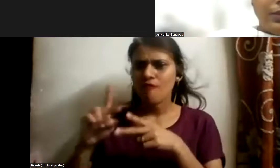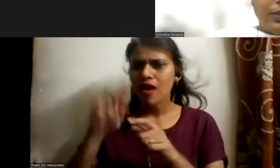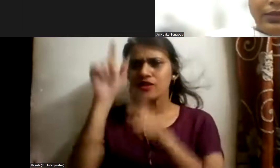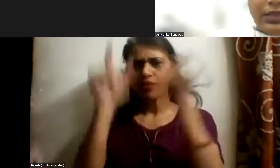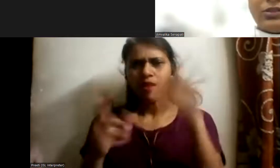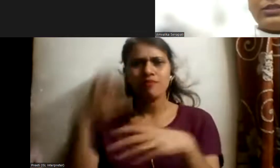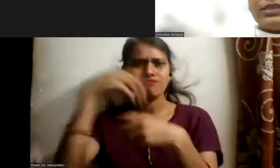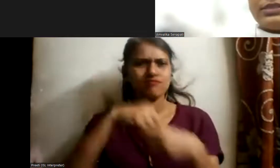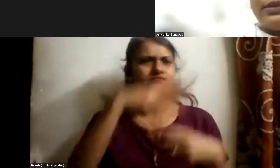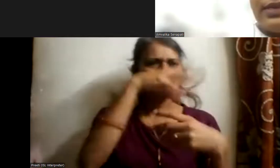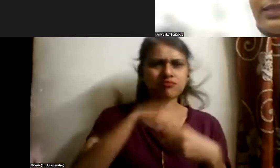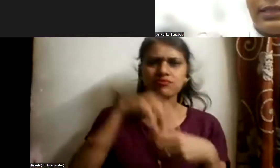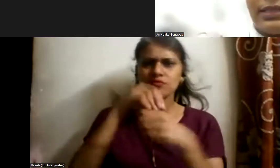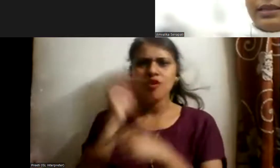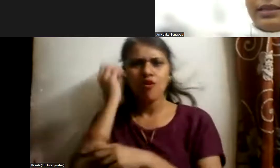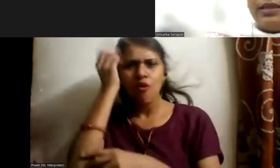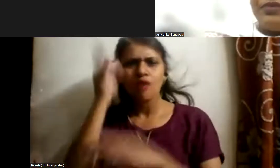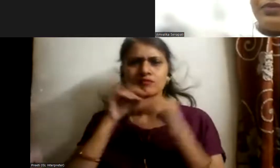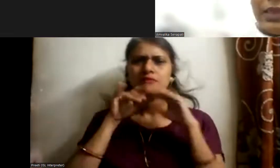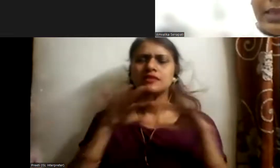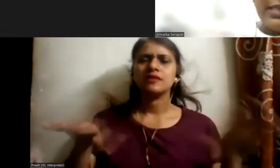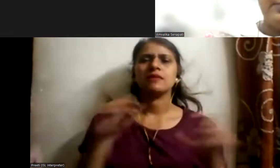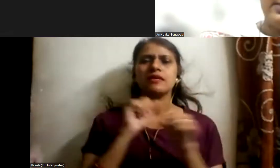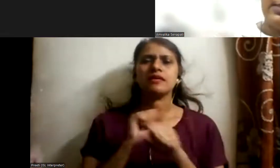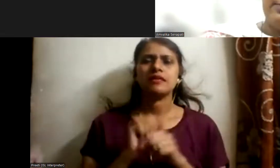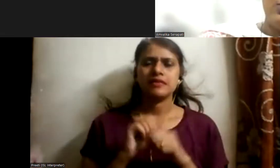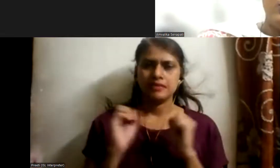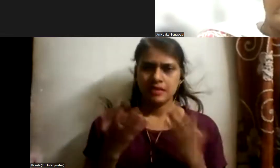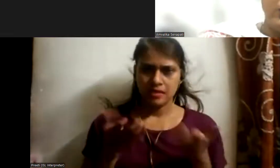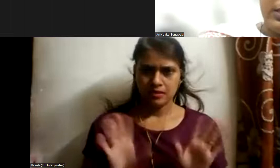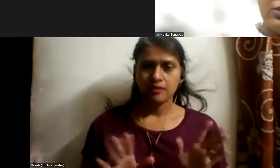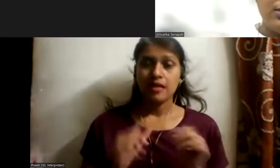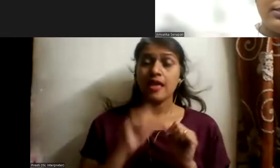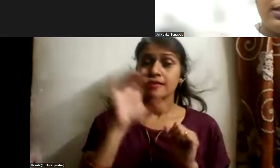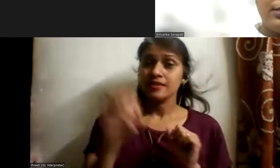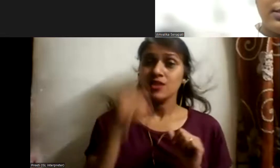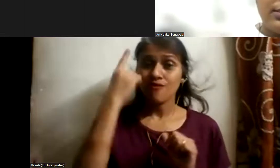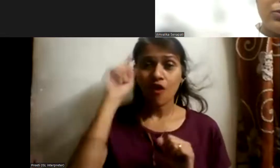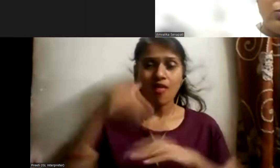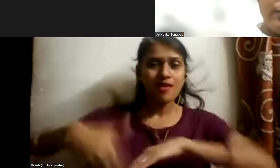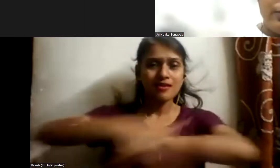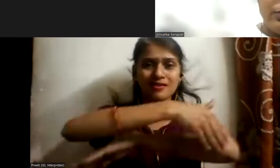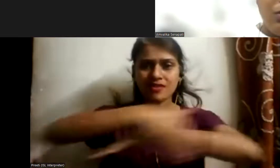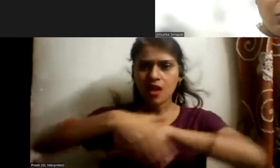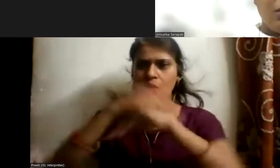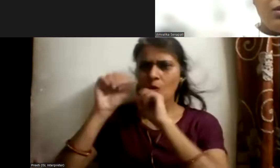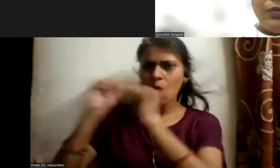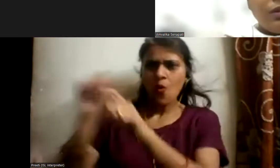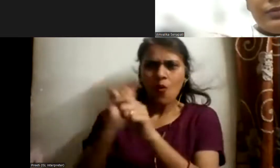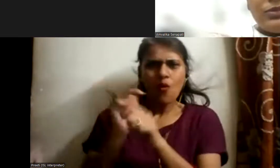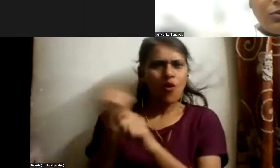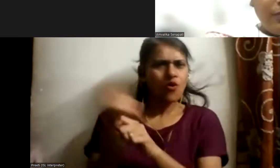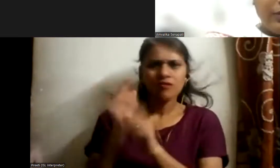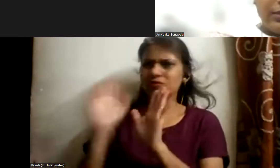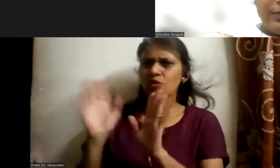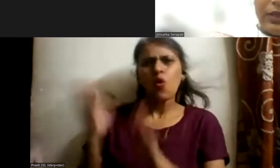course. It's wonderful. It's not necessarily that uh, accessibility is something which only engineers and architects needs to know about. No, we all